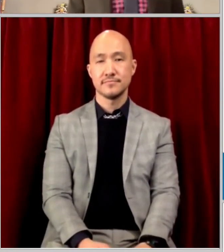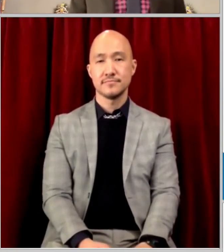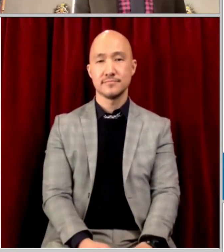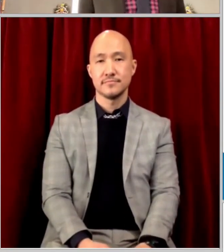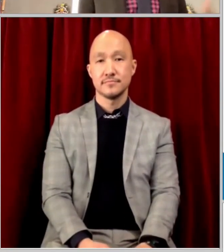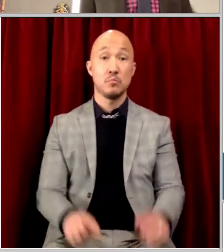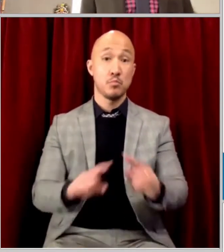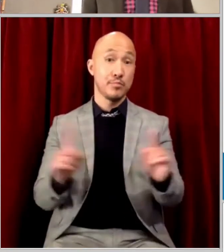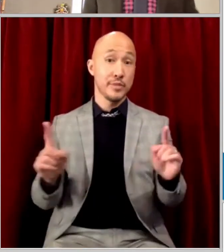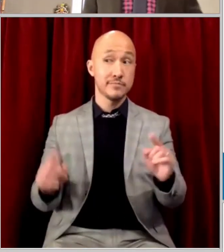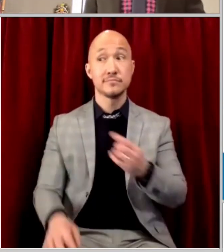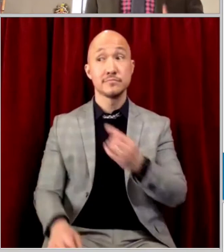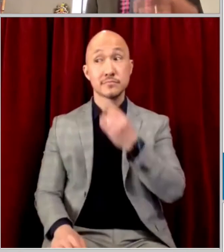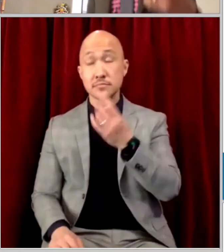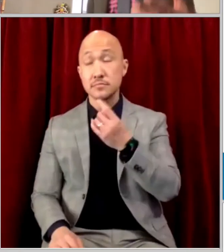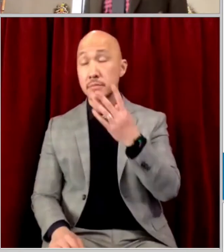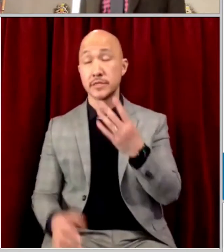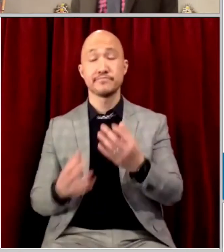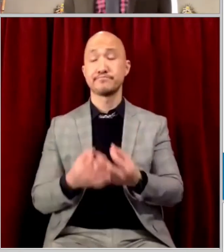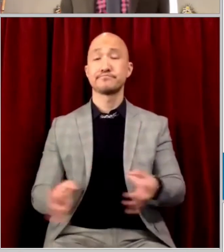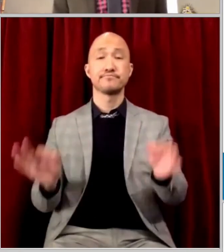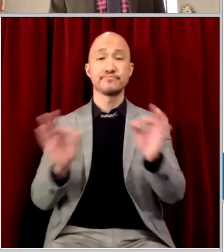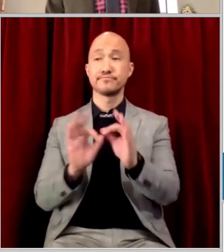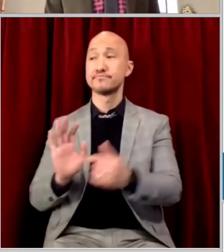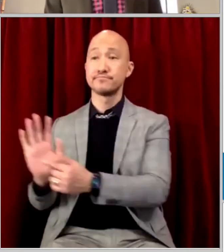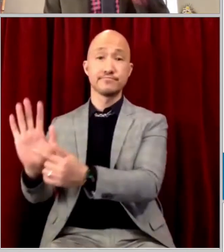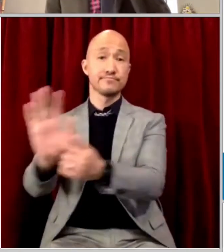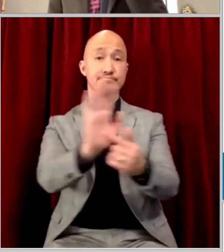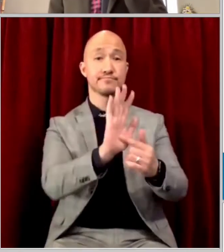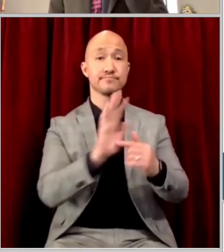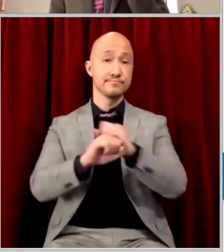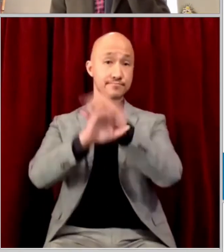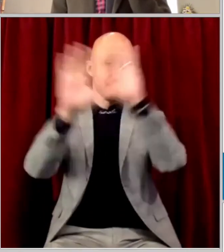dispels darkness. It helps people to see. It exposes things.